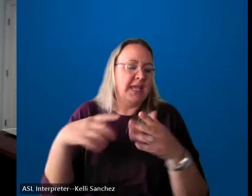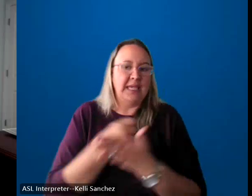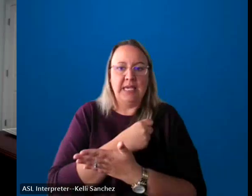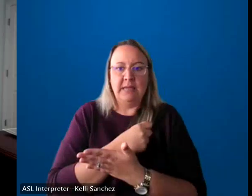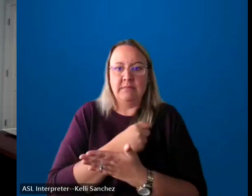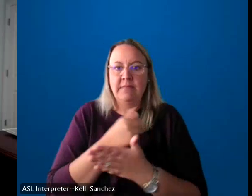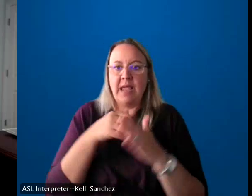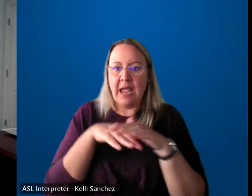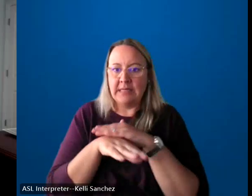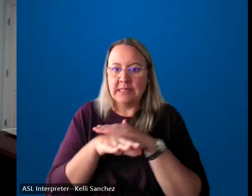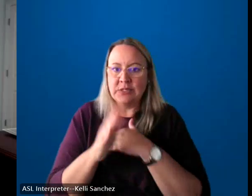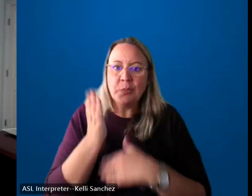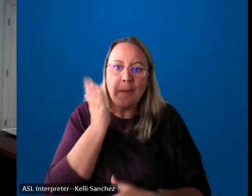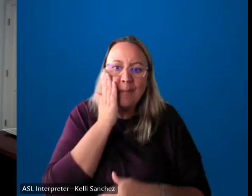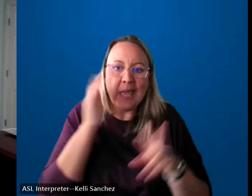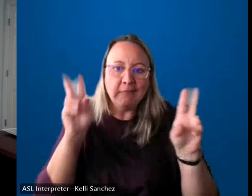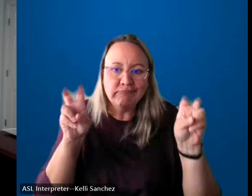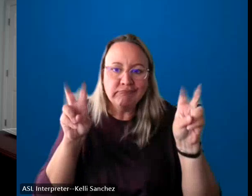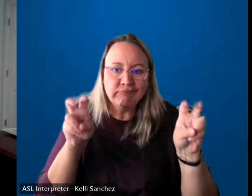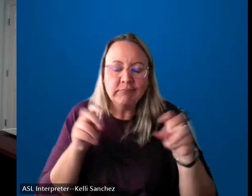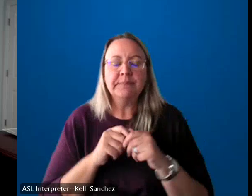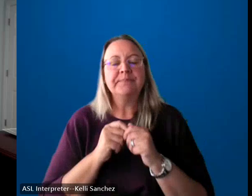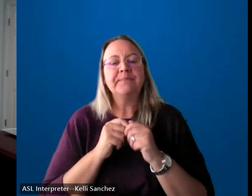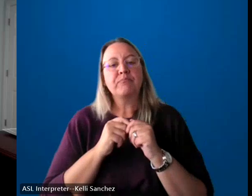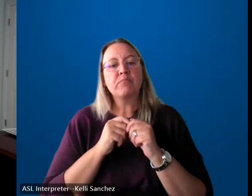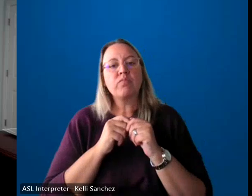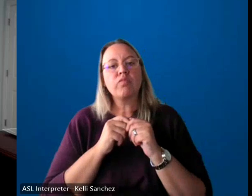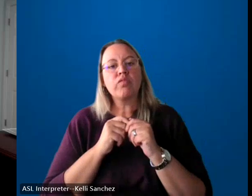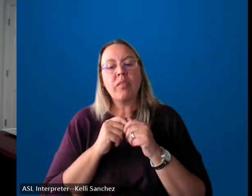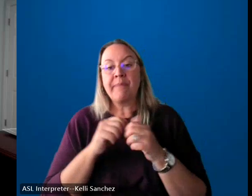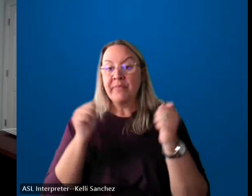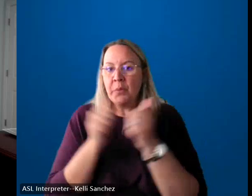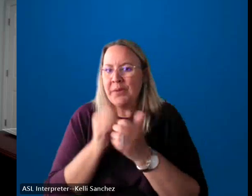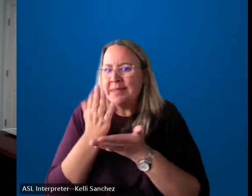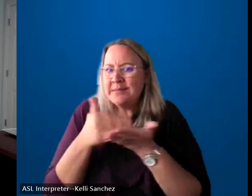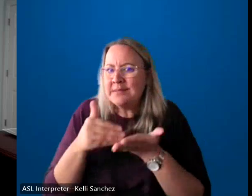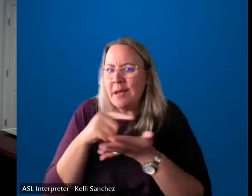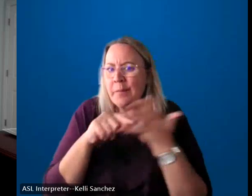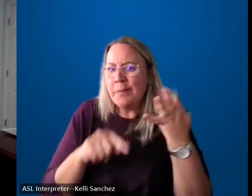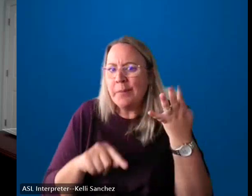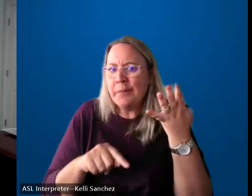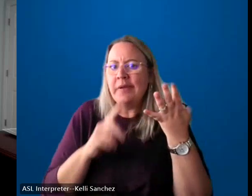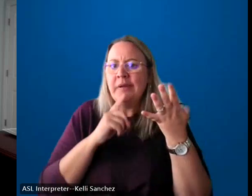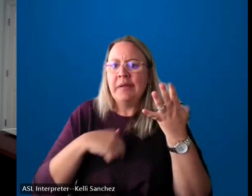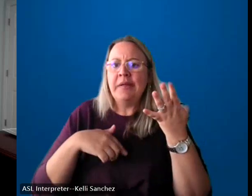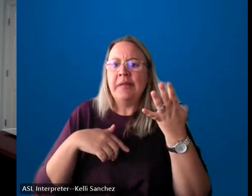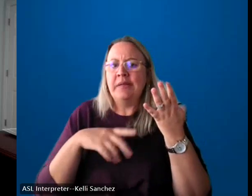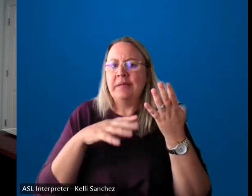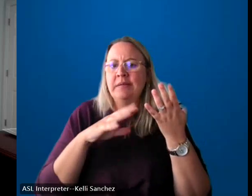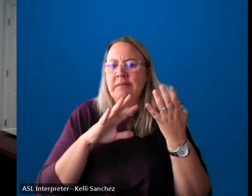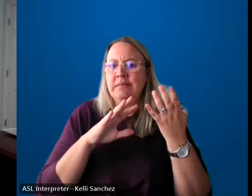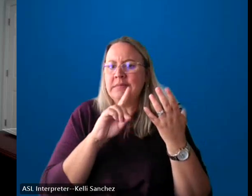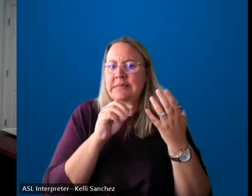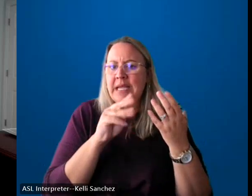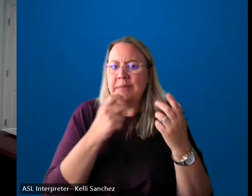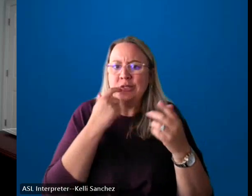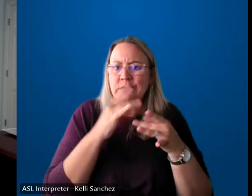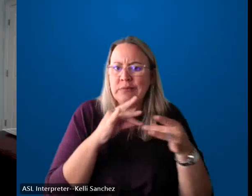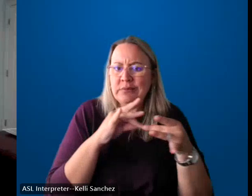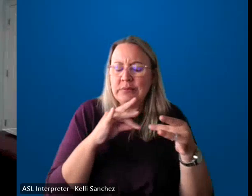bed, we'll say. Along with, some of the points that Damon just raised.